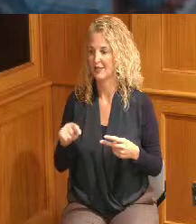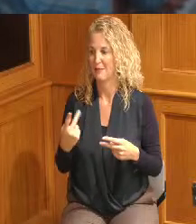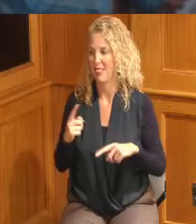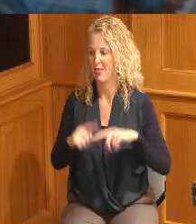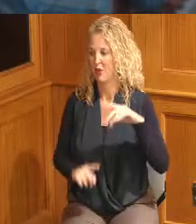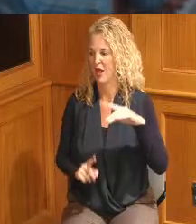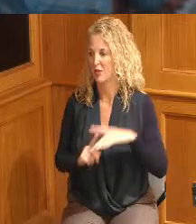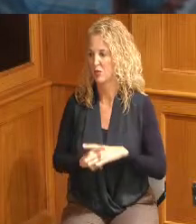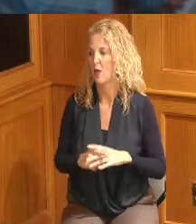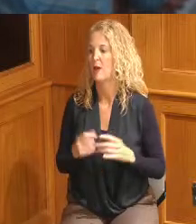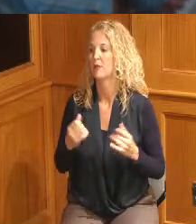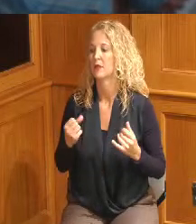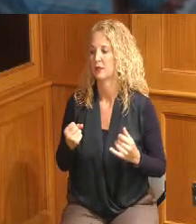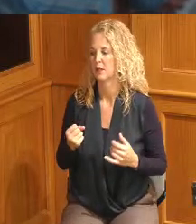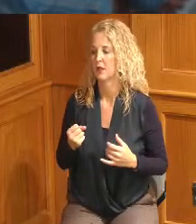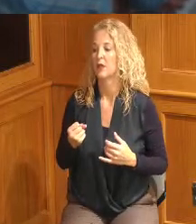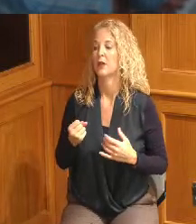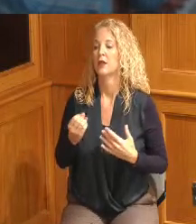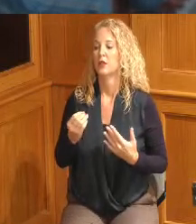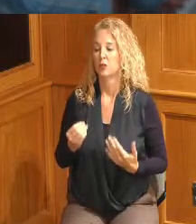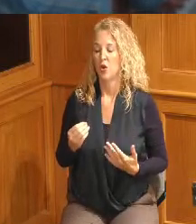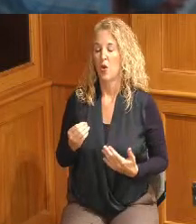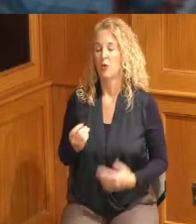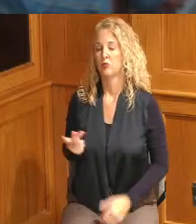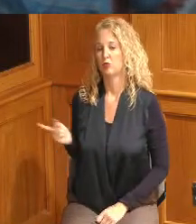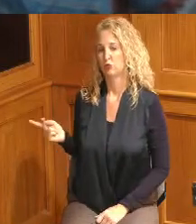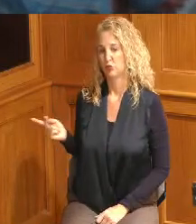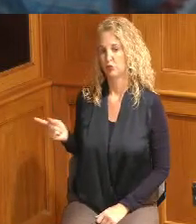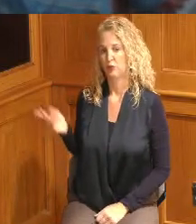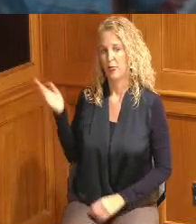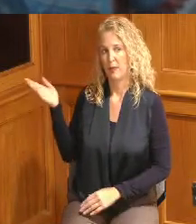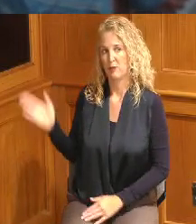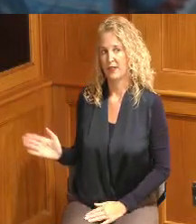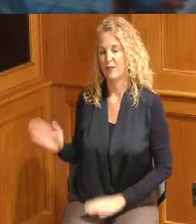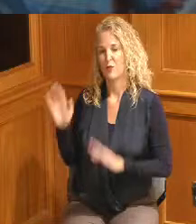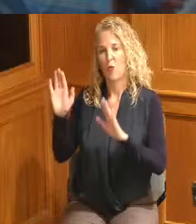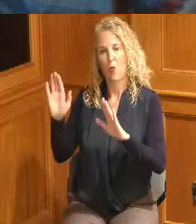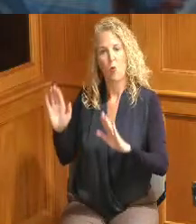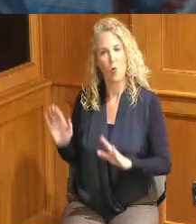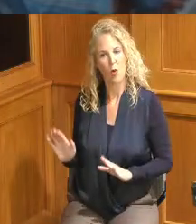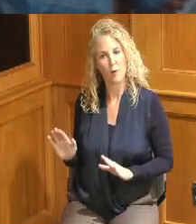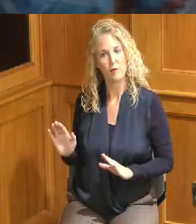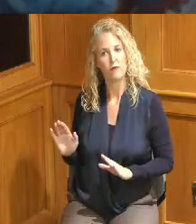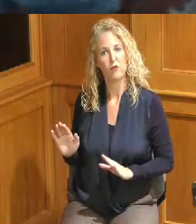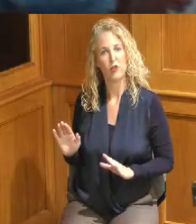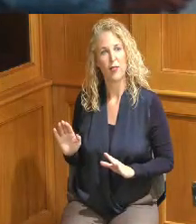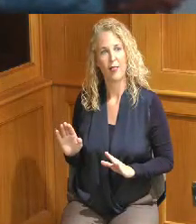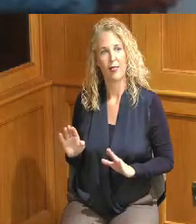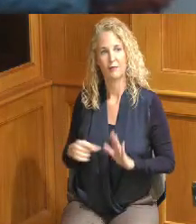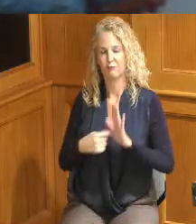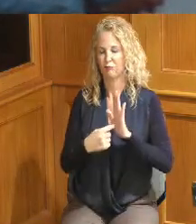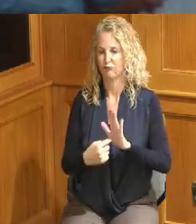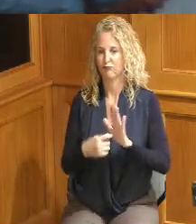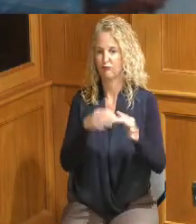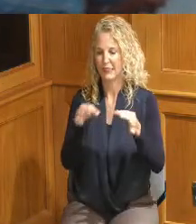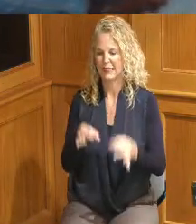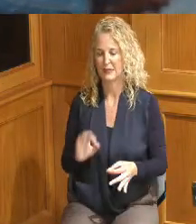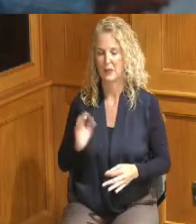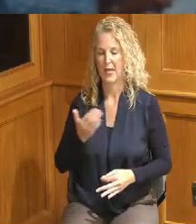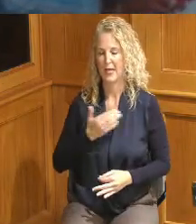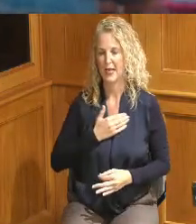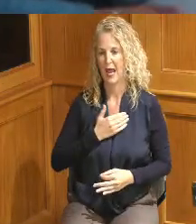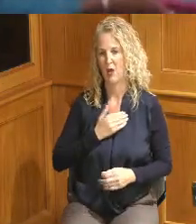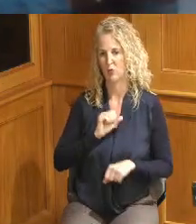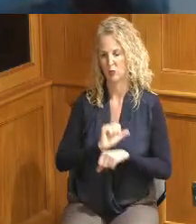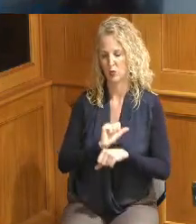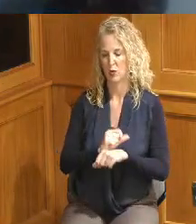do today, Jessica and Crystal gave a lovely blueprint of what Cradle is about and Champions of Change